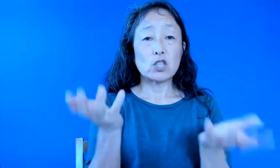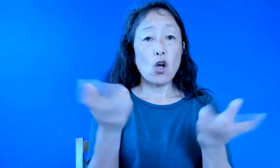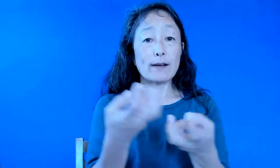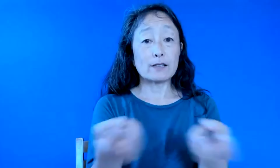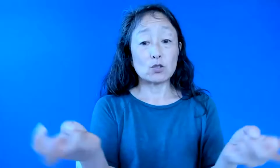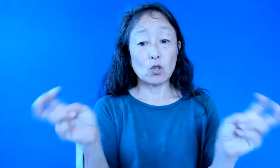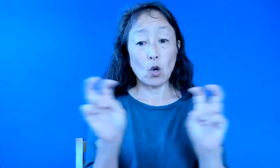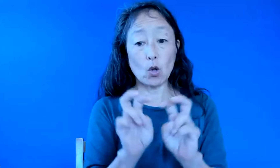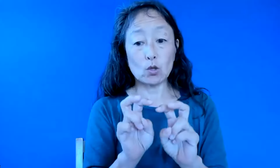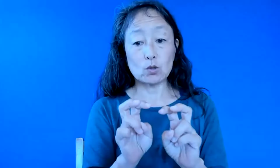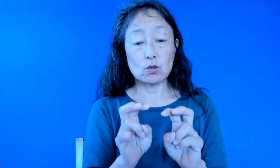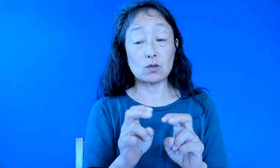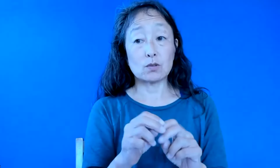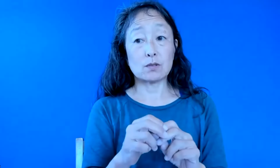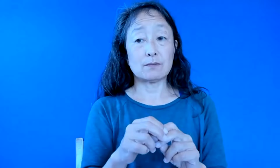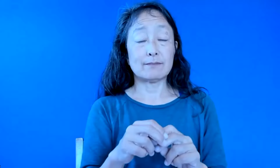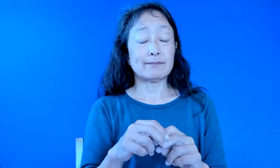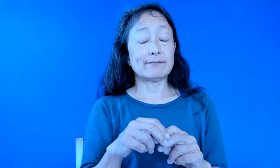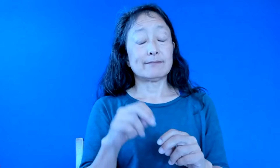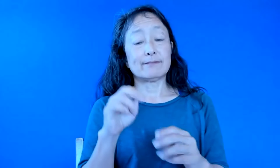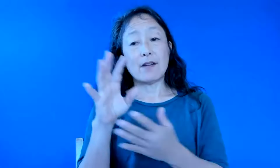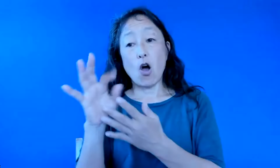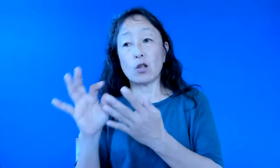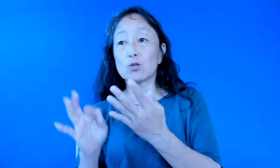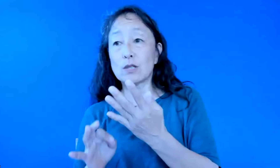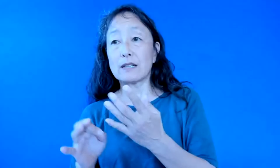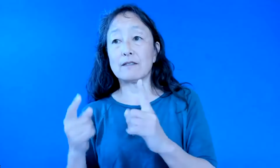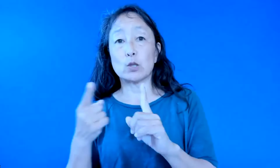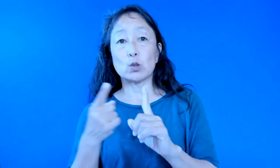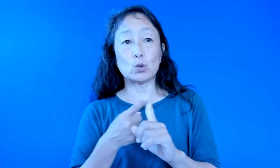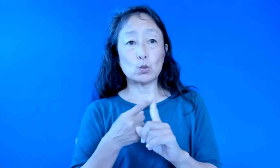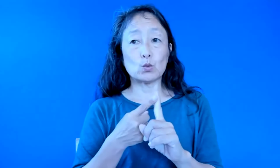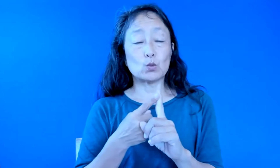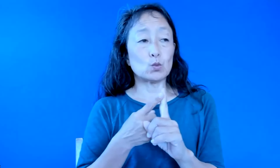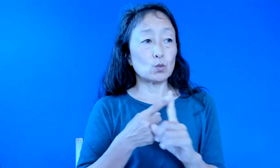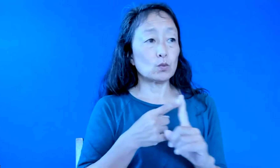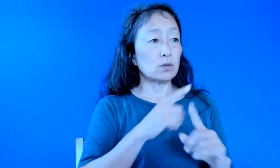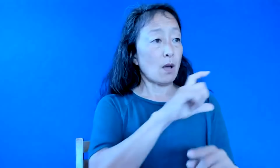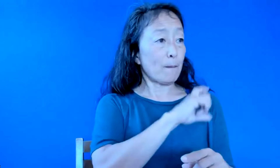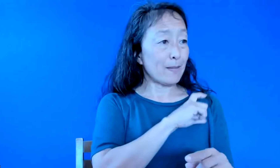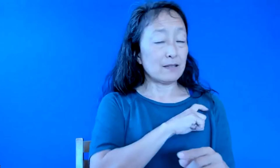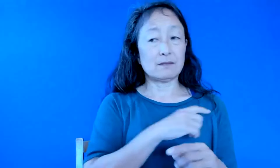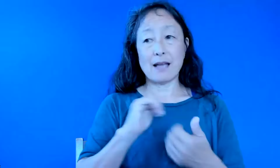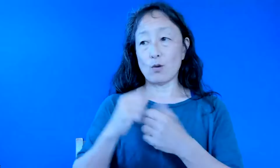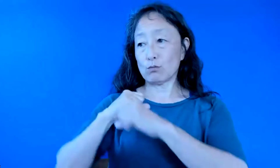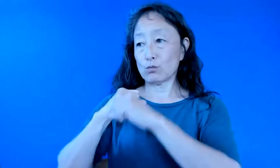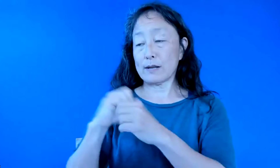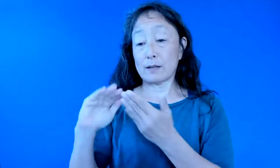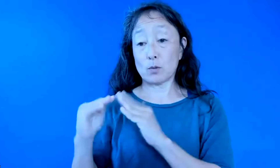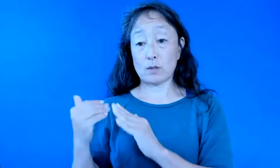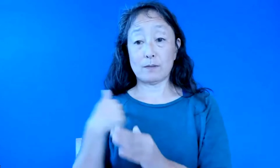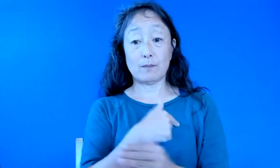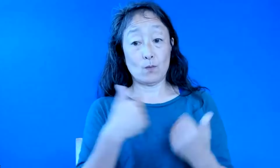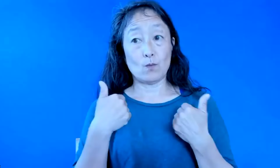like alternatives to getting justice and protecting community. And we did have a case